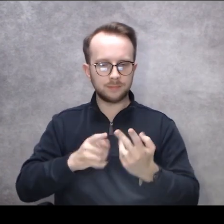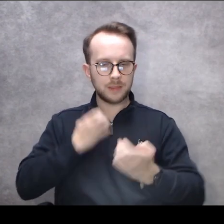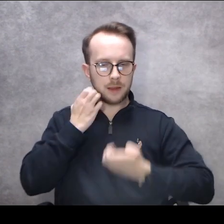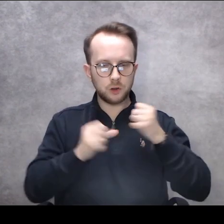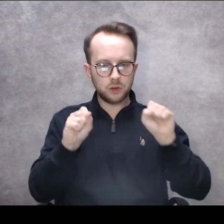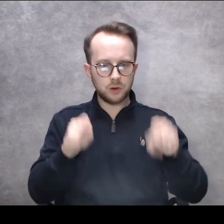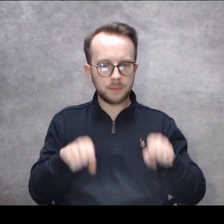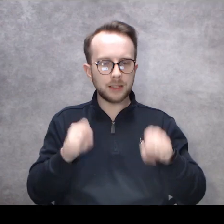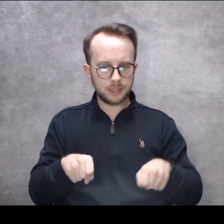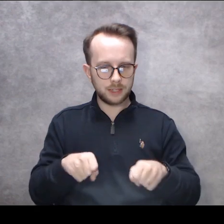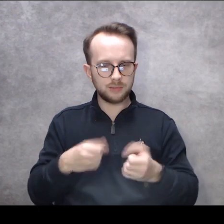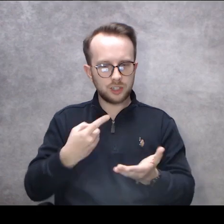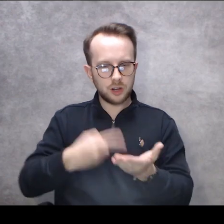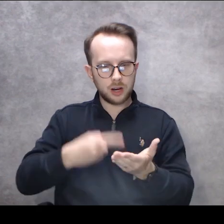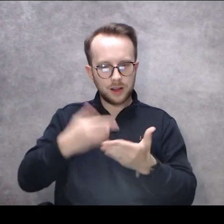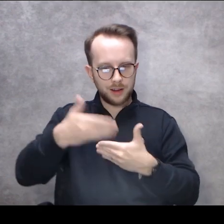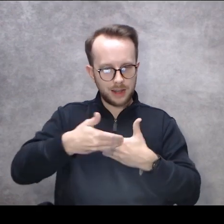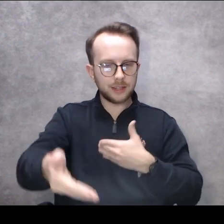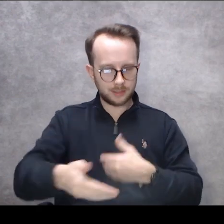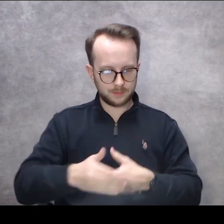will be highlighted next time.